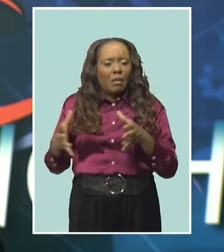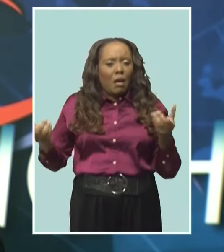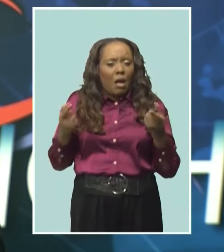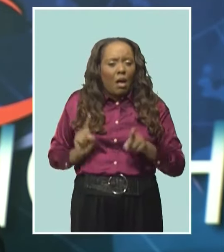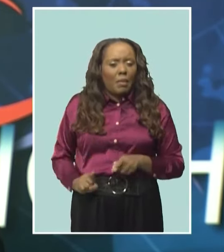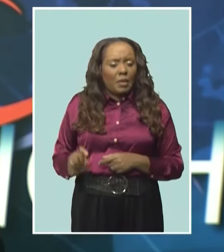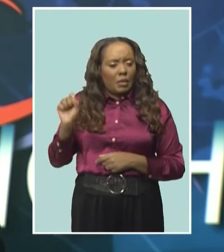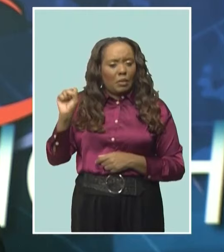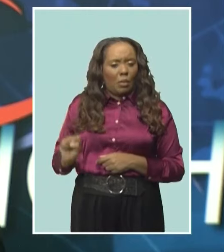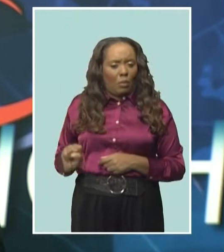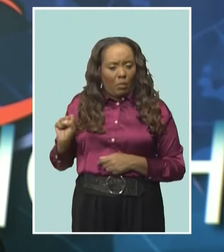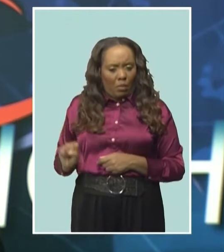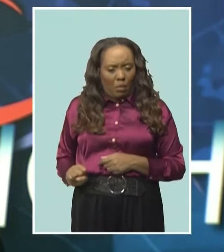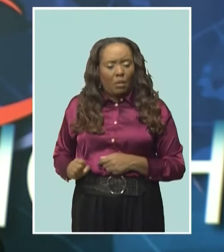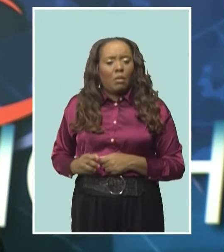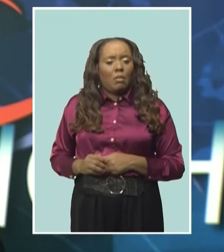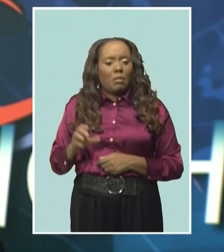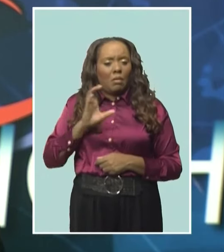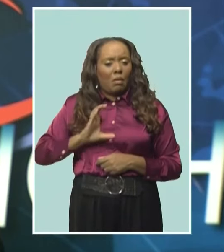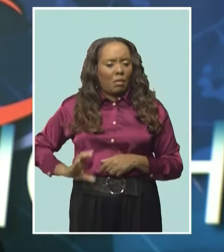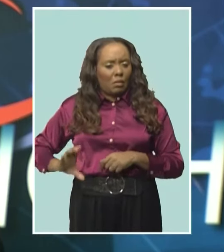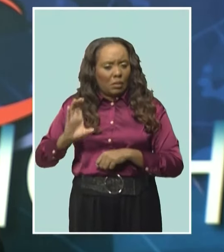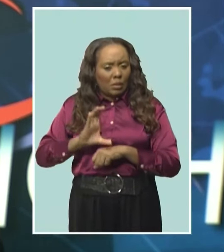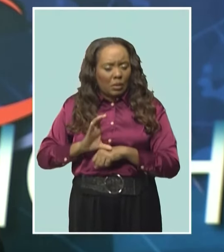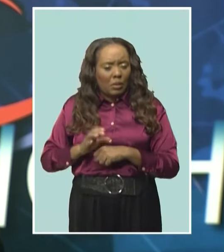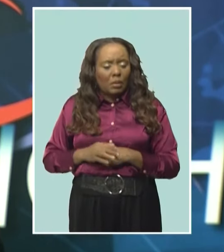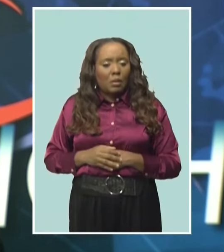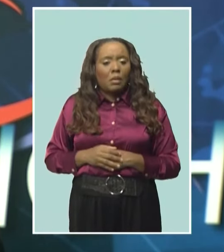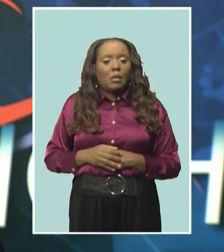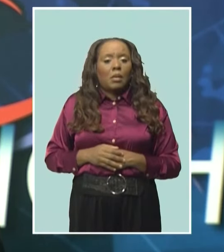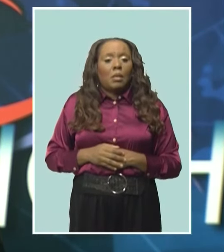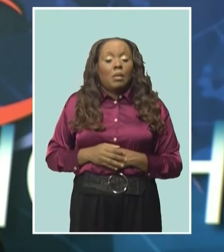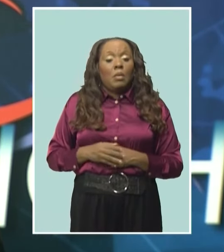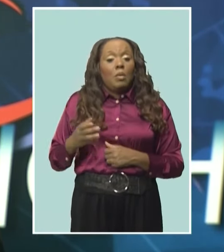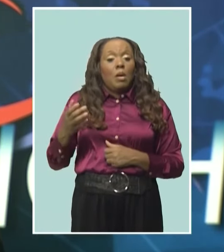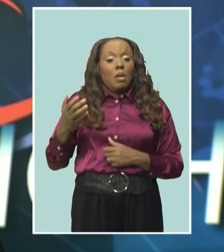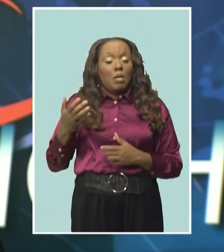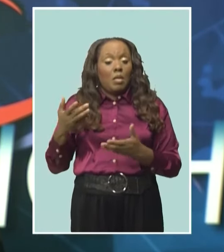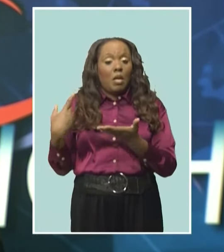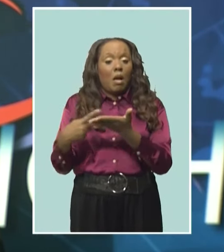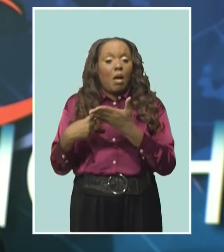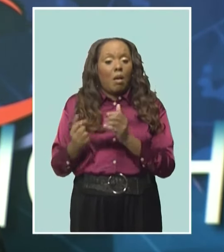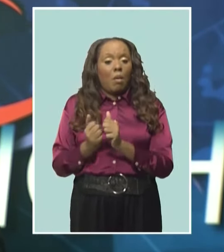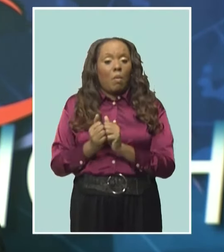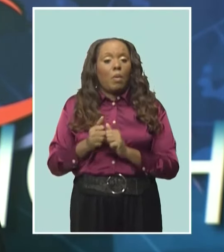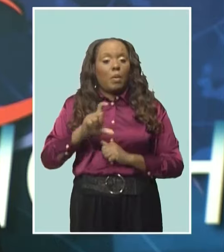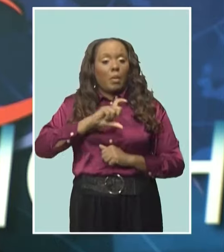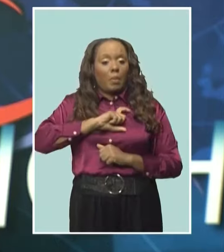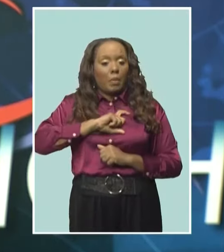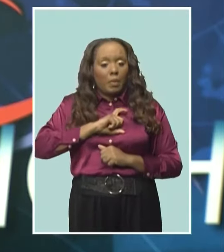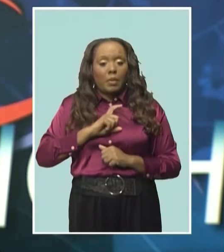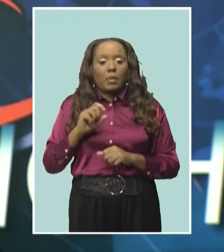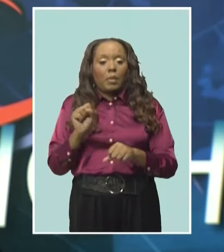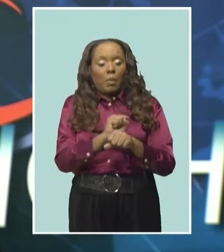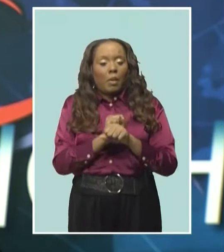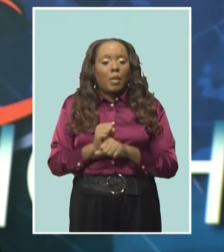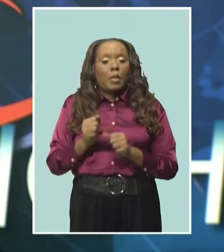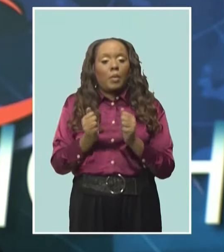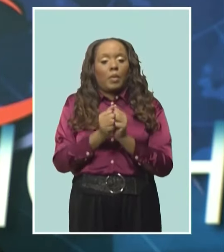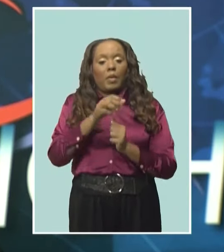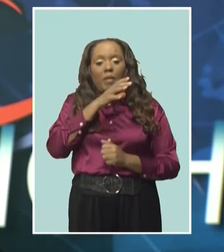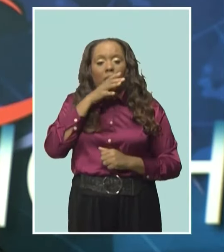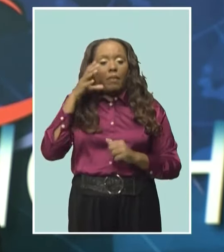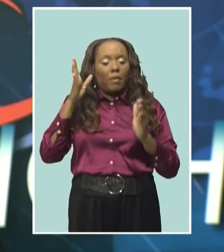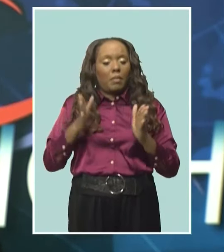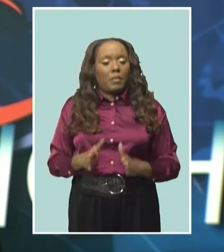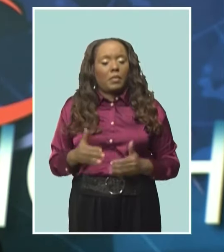place. CBC News spoke with Deputy Commissioner of Police Ian Branch, who says they've been working hand in hand with the farmers to get a